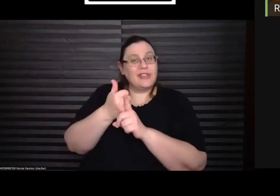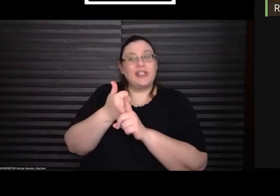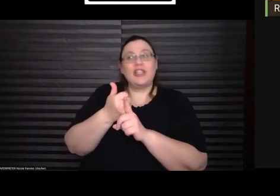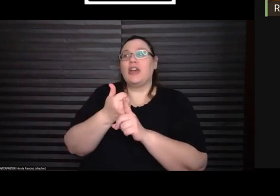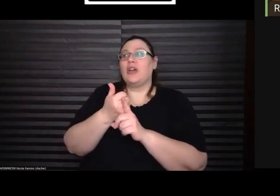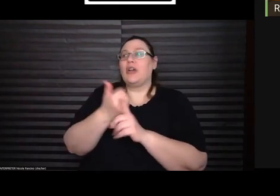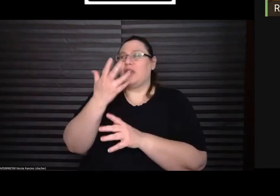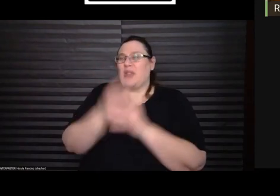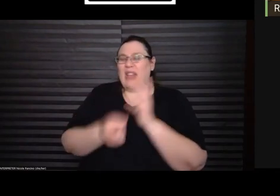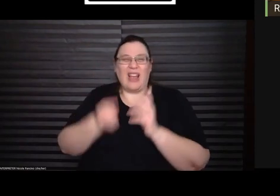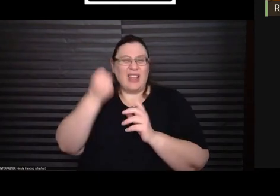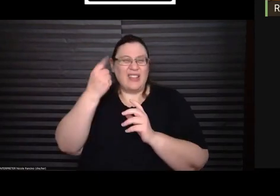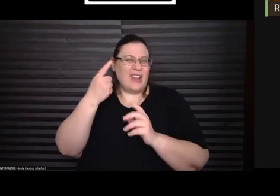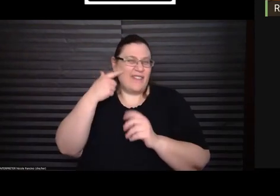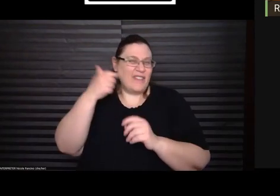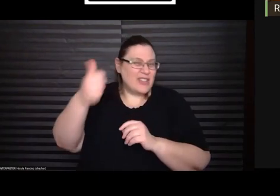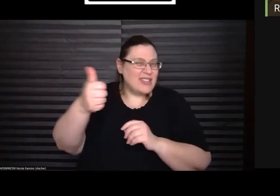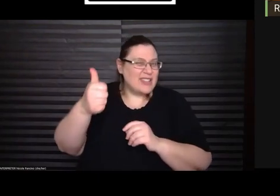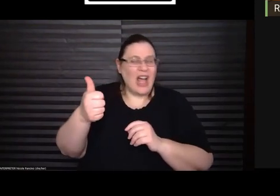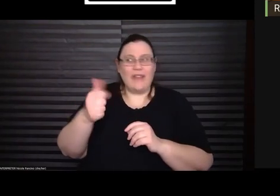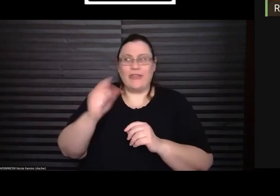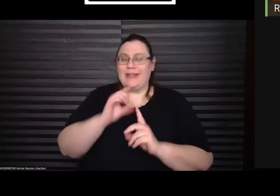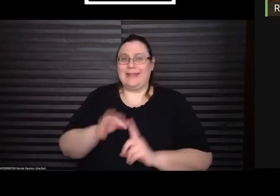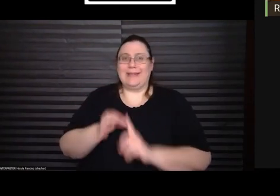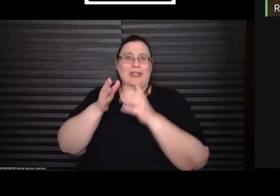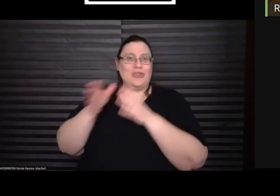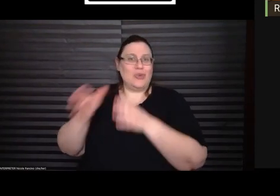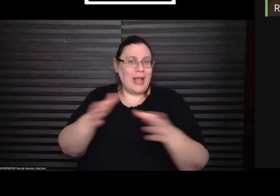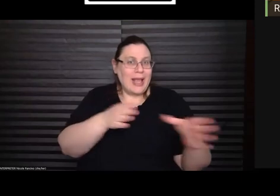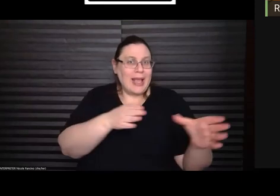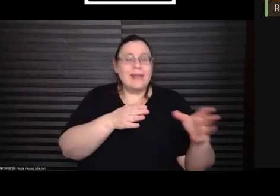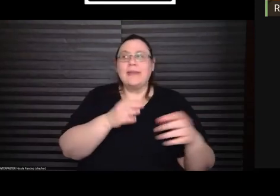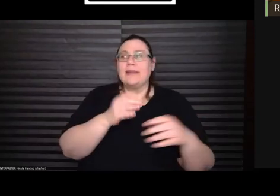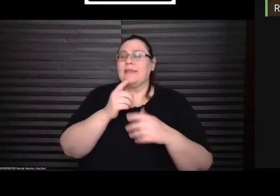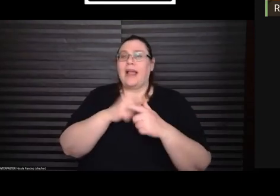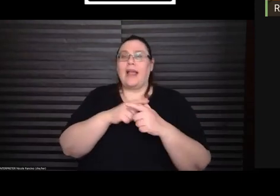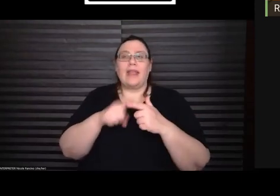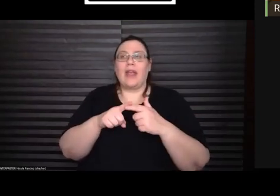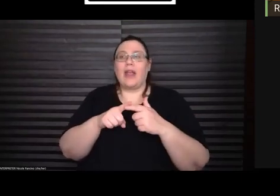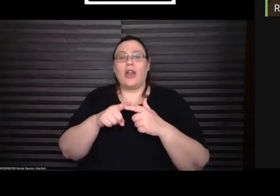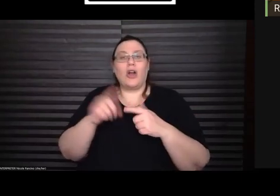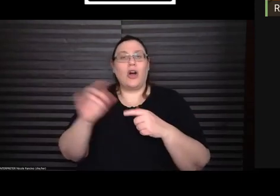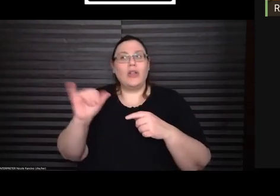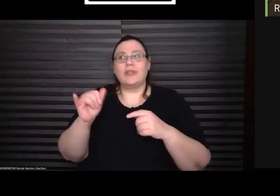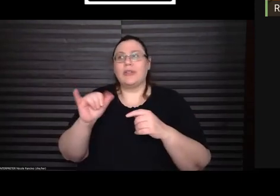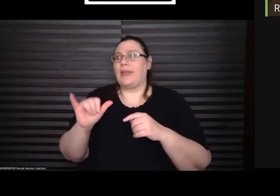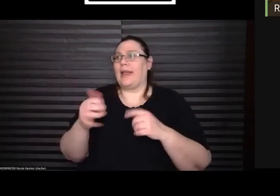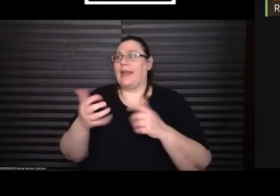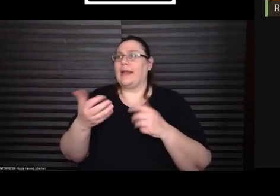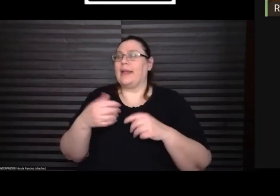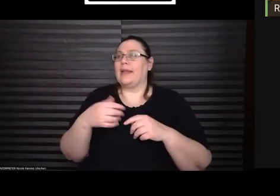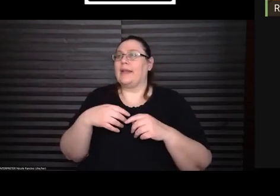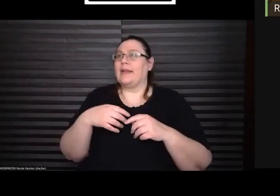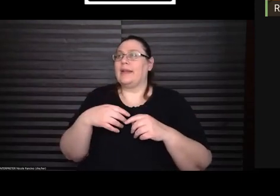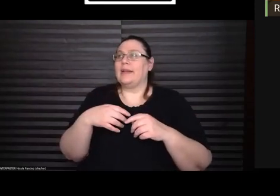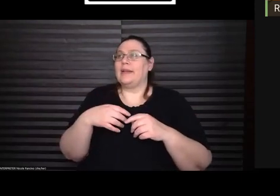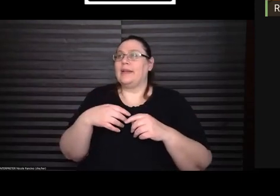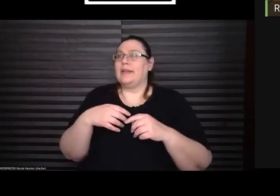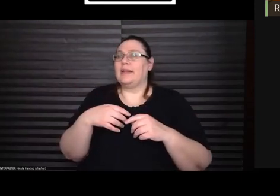lack insight into yourself, maybe in really special ways. And then also like, I